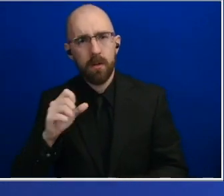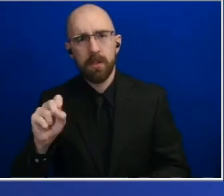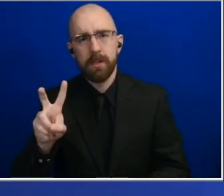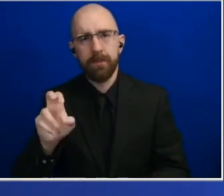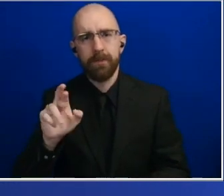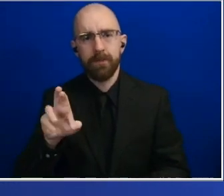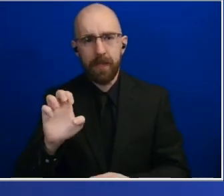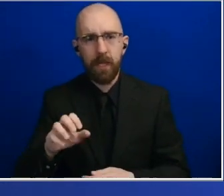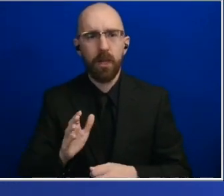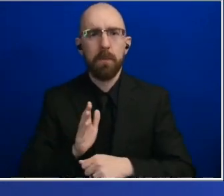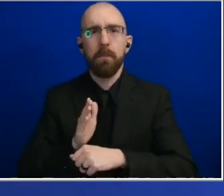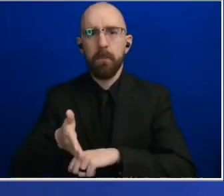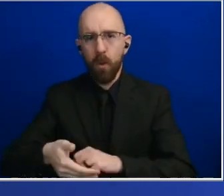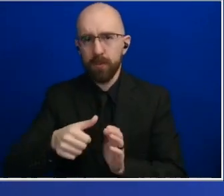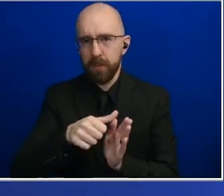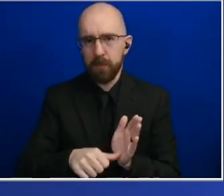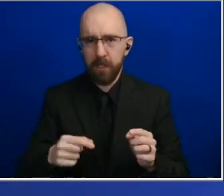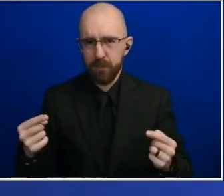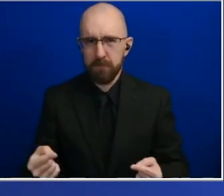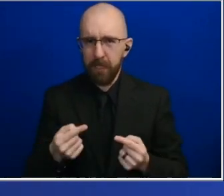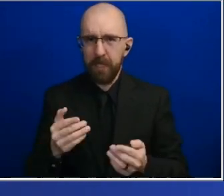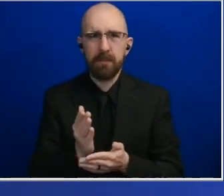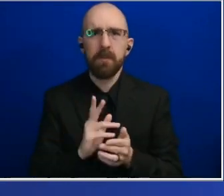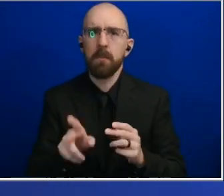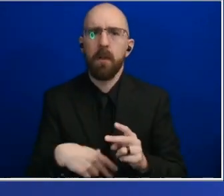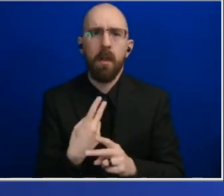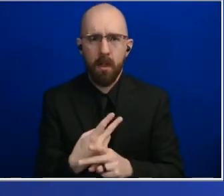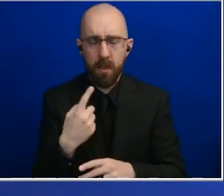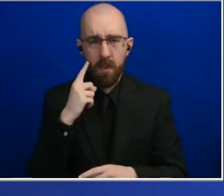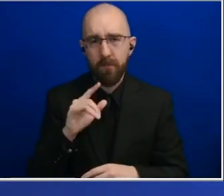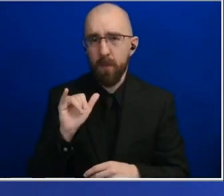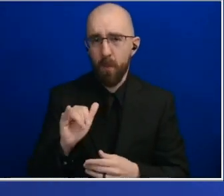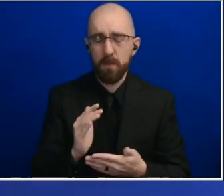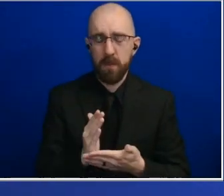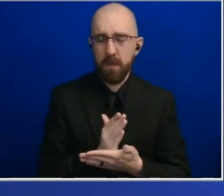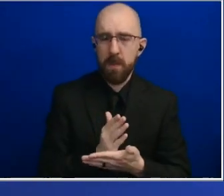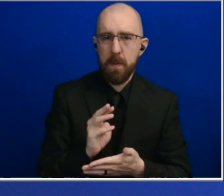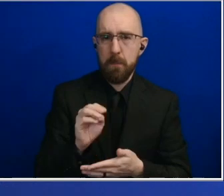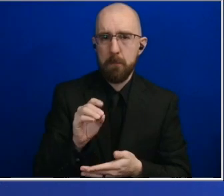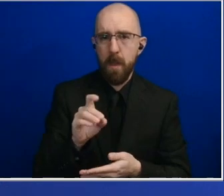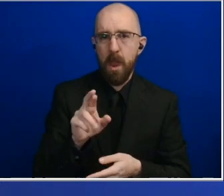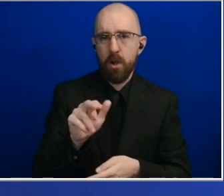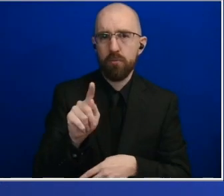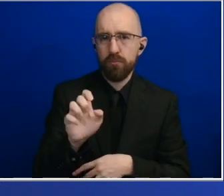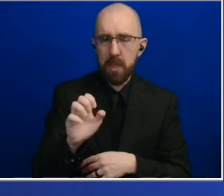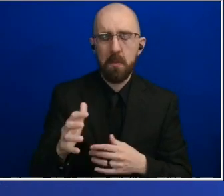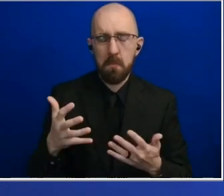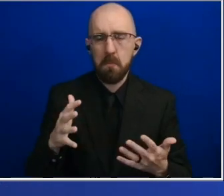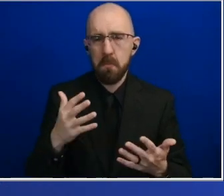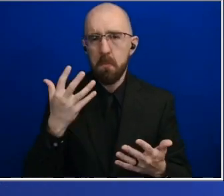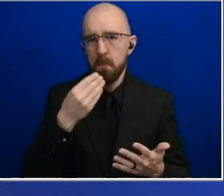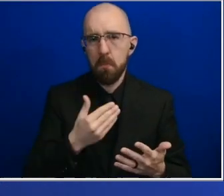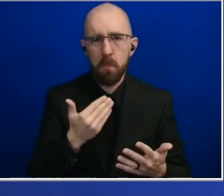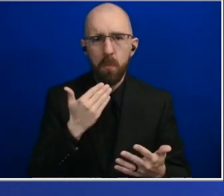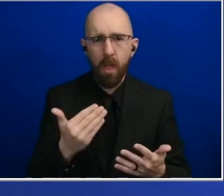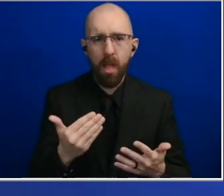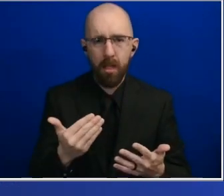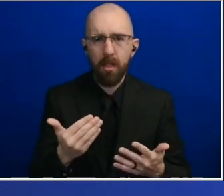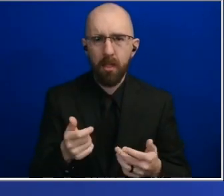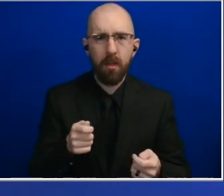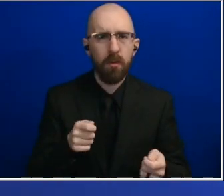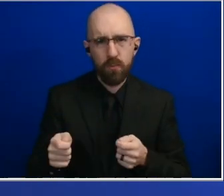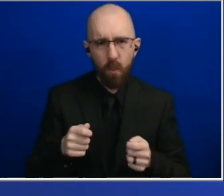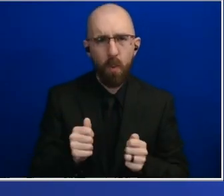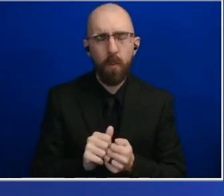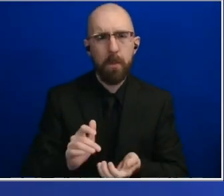pain. And for those in the moderate category, it may be relatively well controlled with